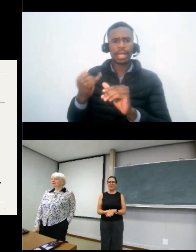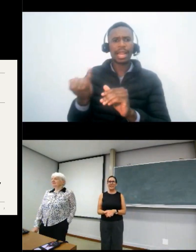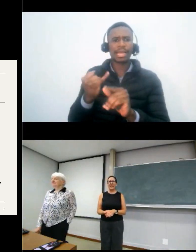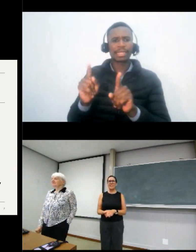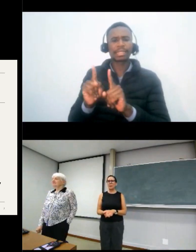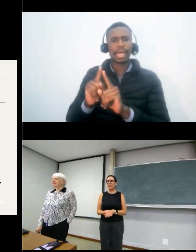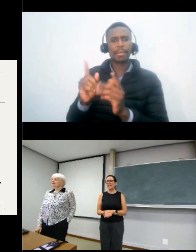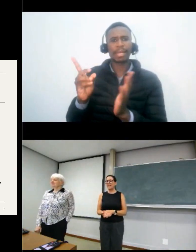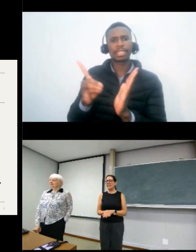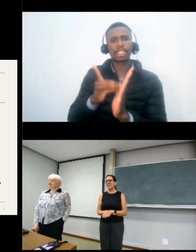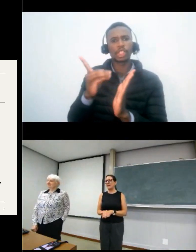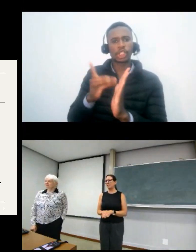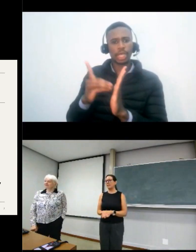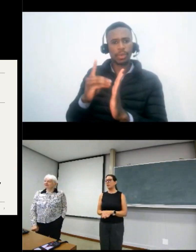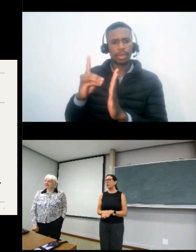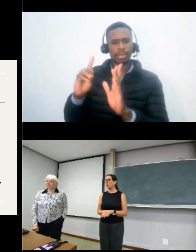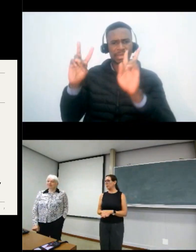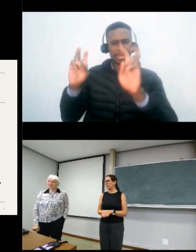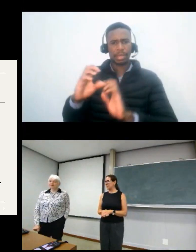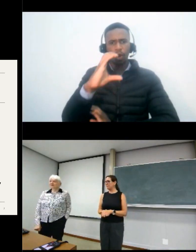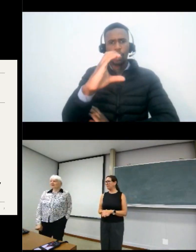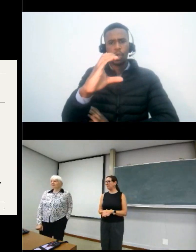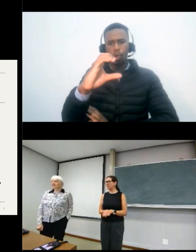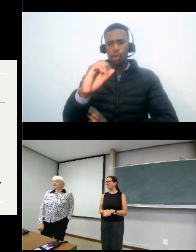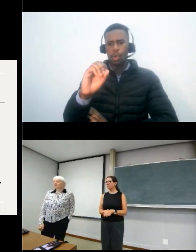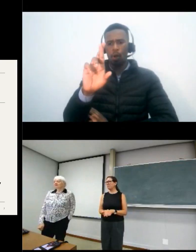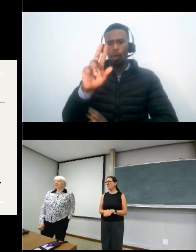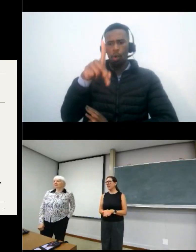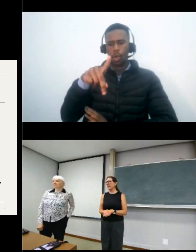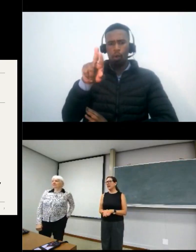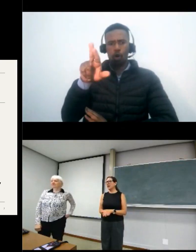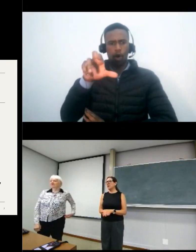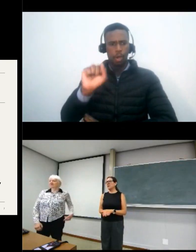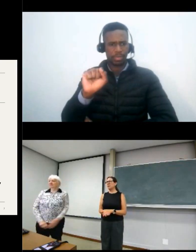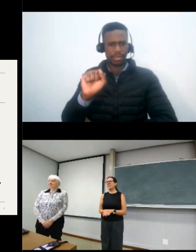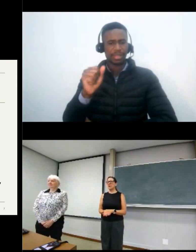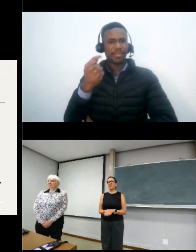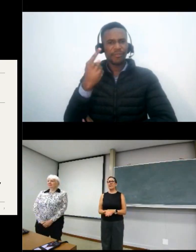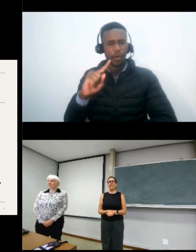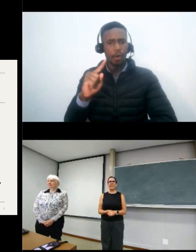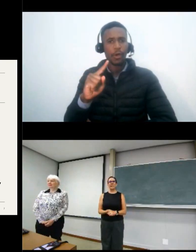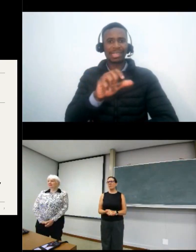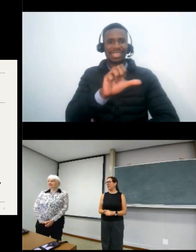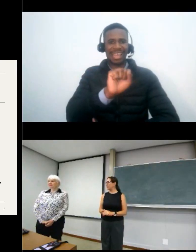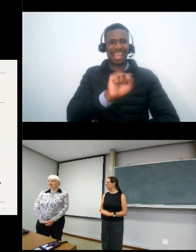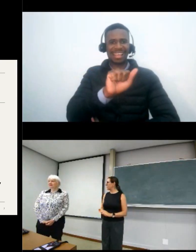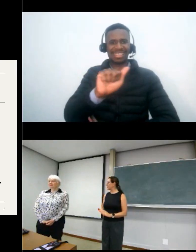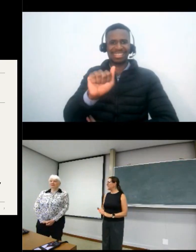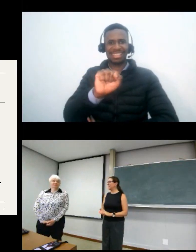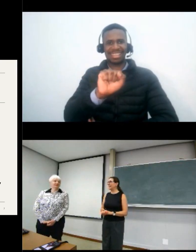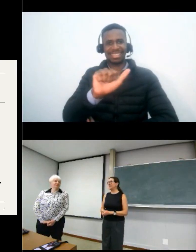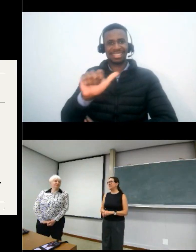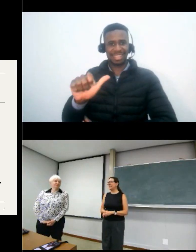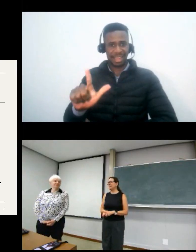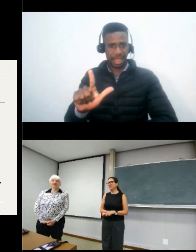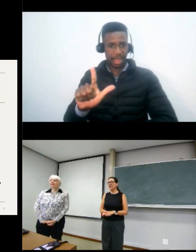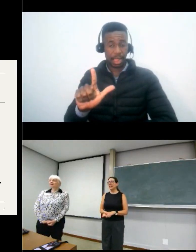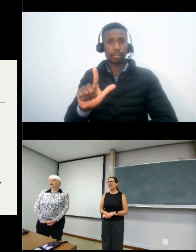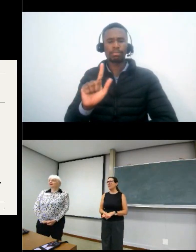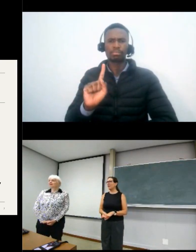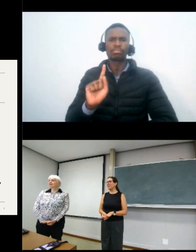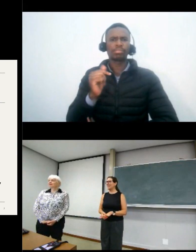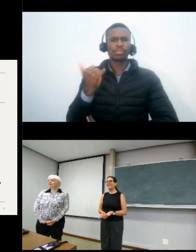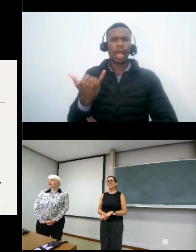we've labeled the SASL corpus. So we started in around